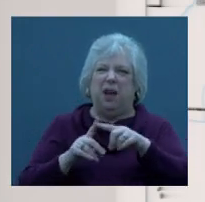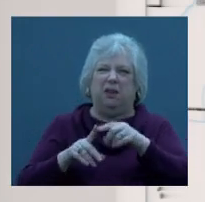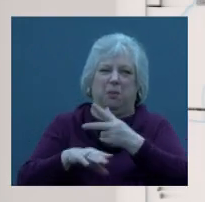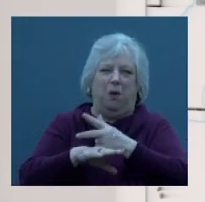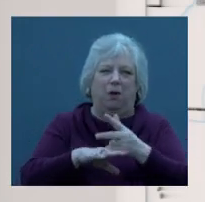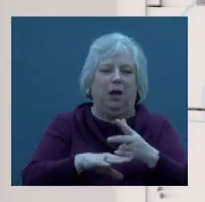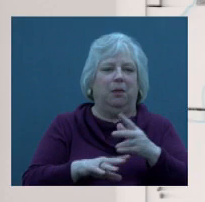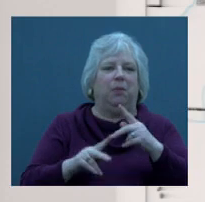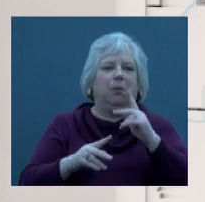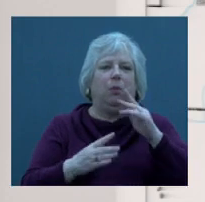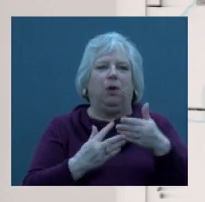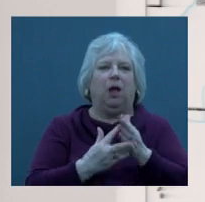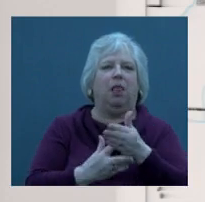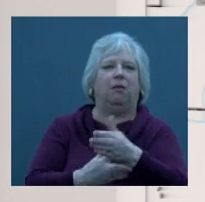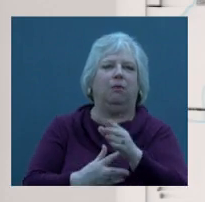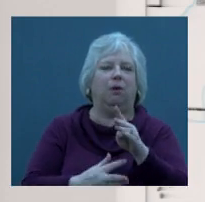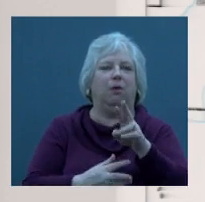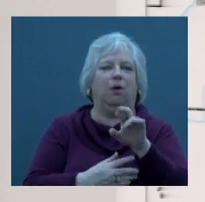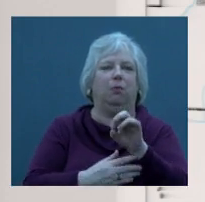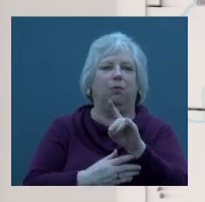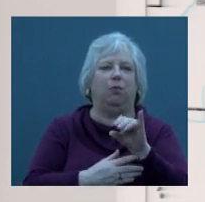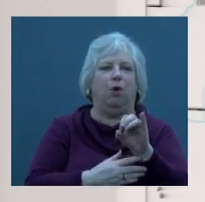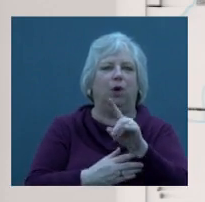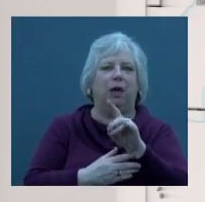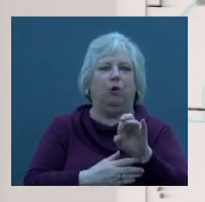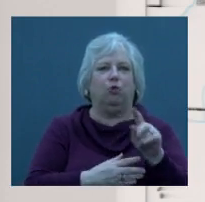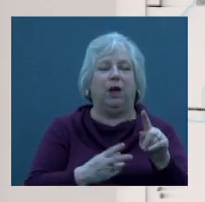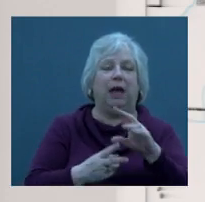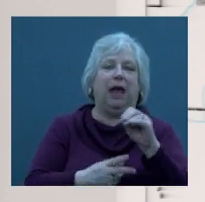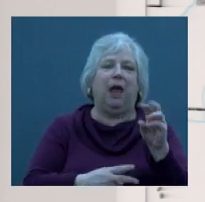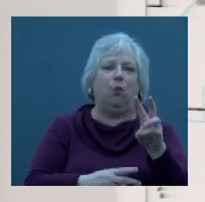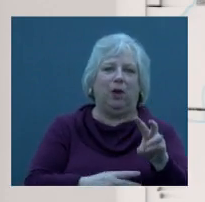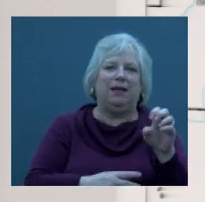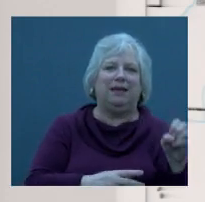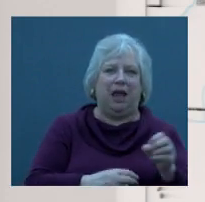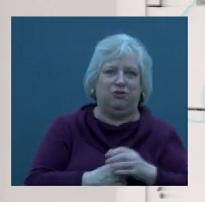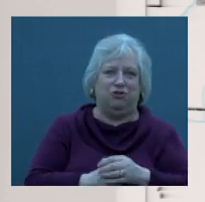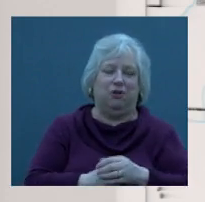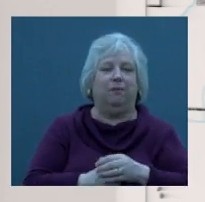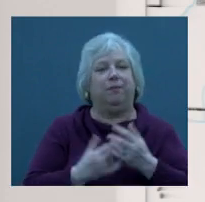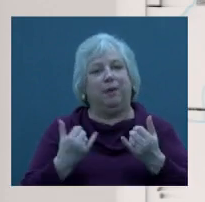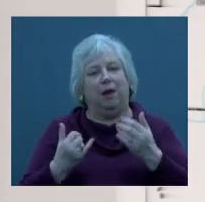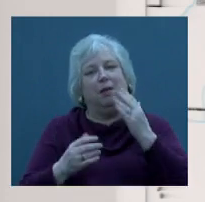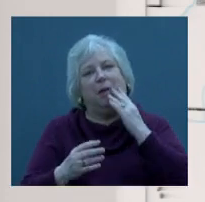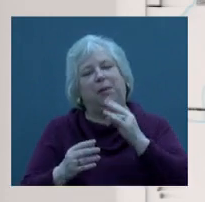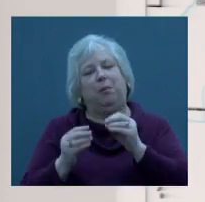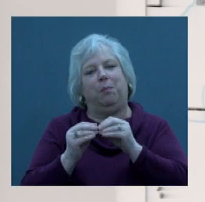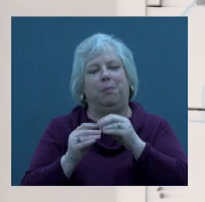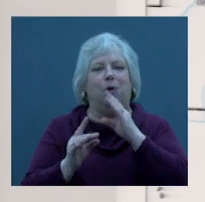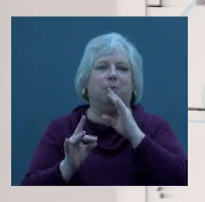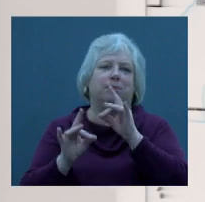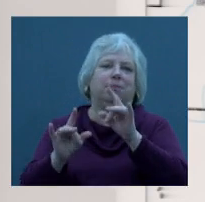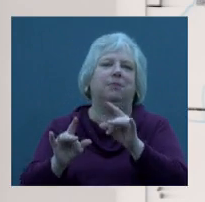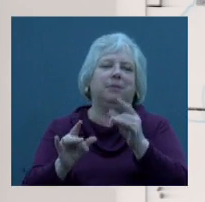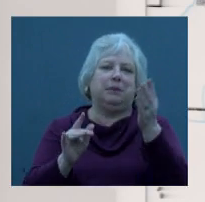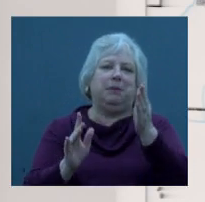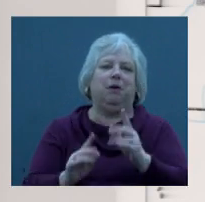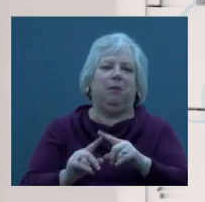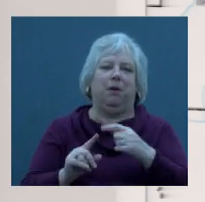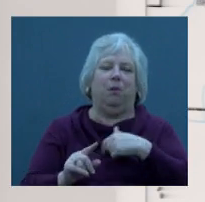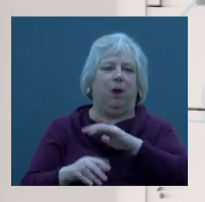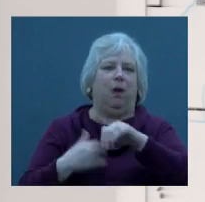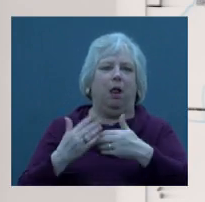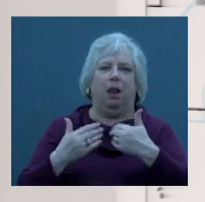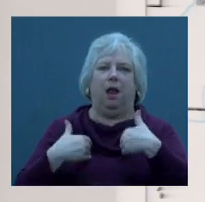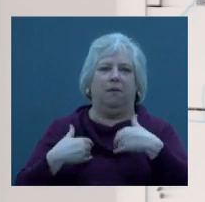everybody's going to be cutting through Brody Creek and everybody's going to be cutting through Woodlands Edge. Now, I know there may be more eloquent speakers out here, but I think we all have the